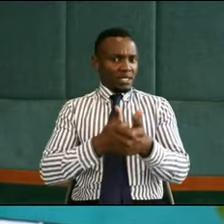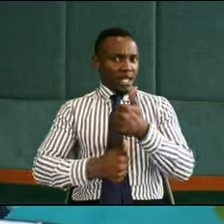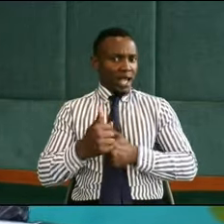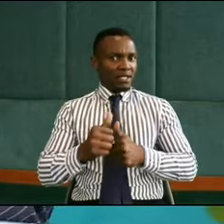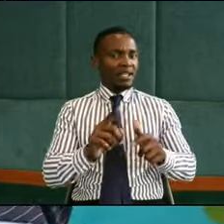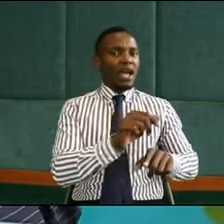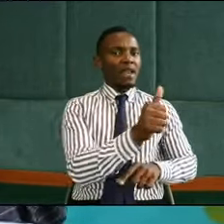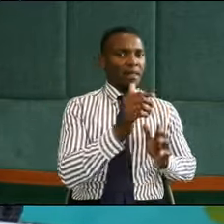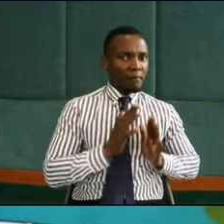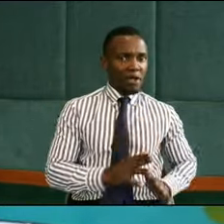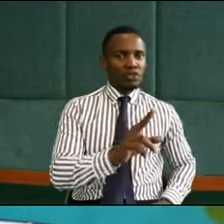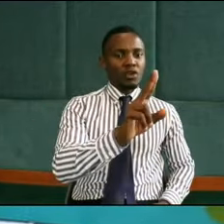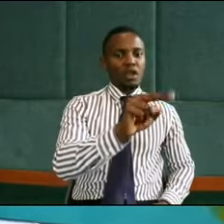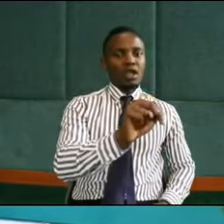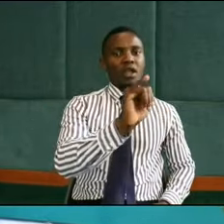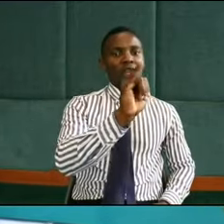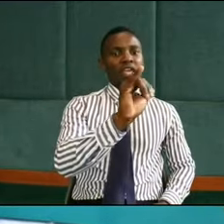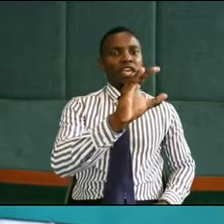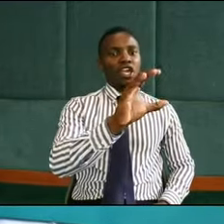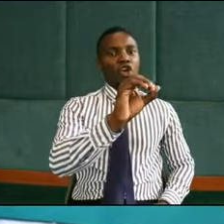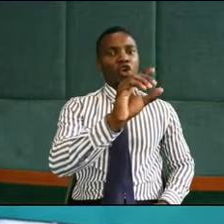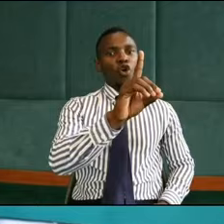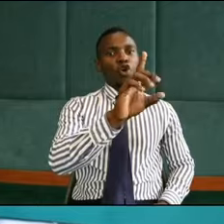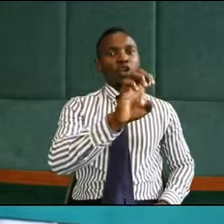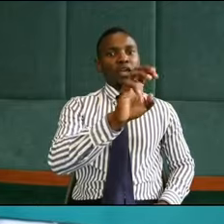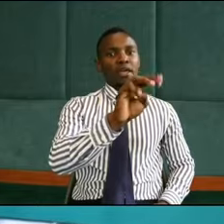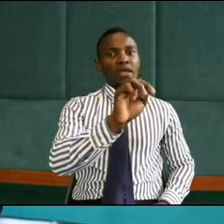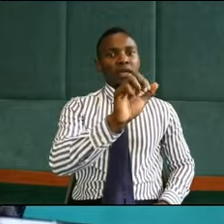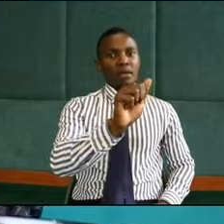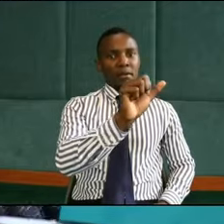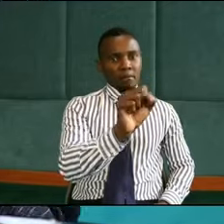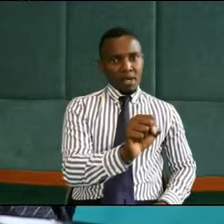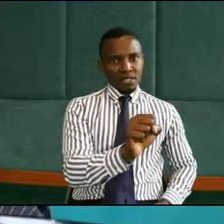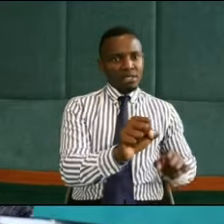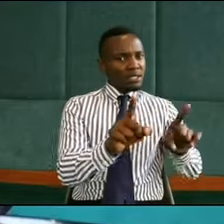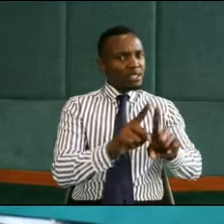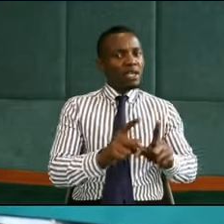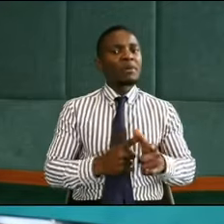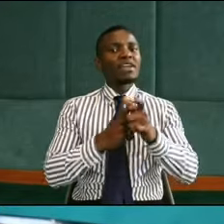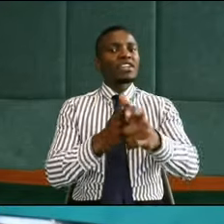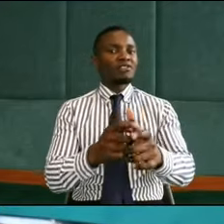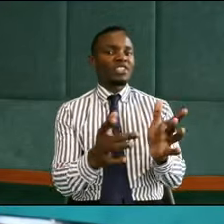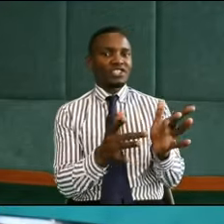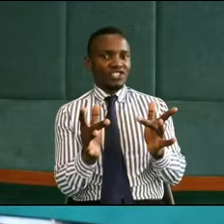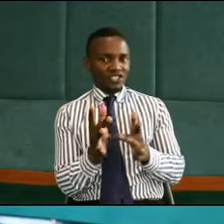Nicodemus offered his gift of love to Jesus in his